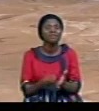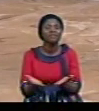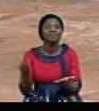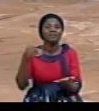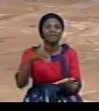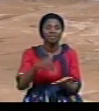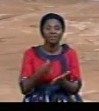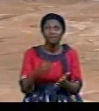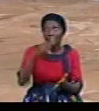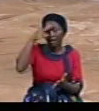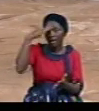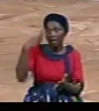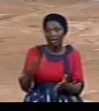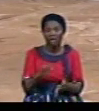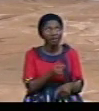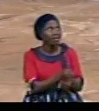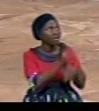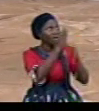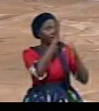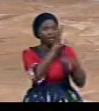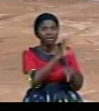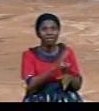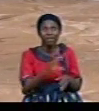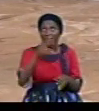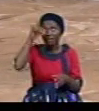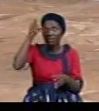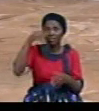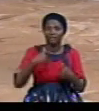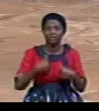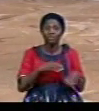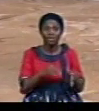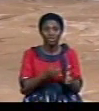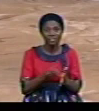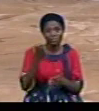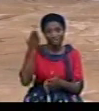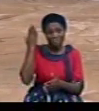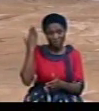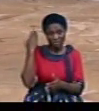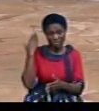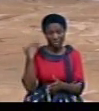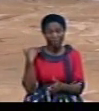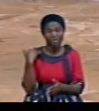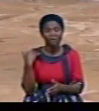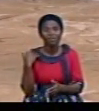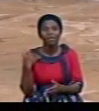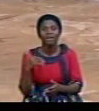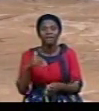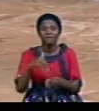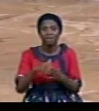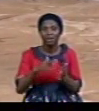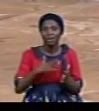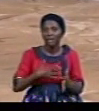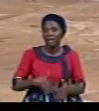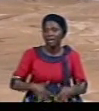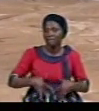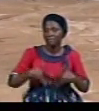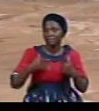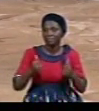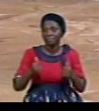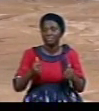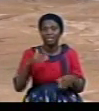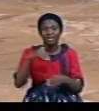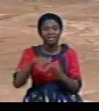the man of Calvary he has done it before in my life